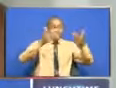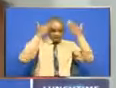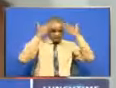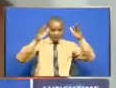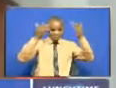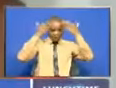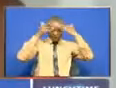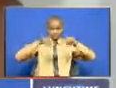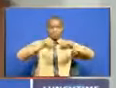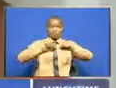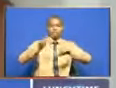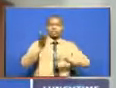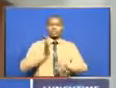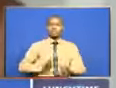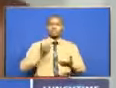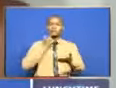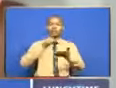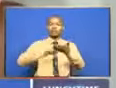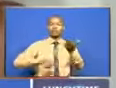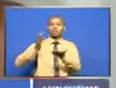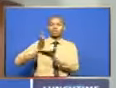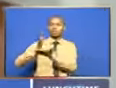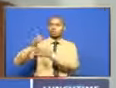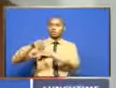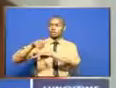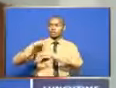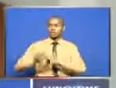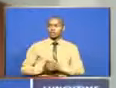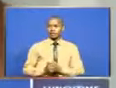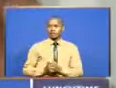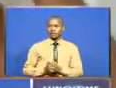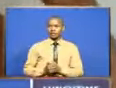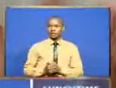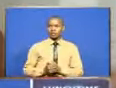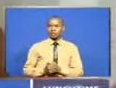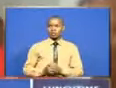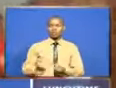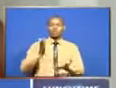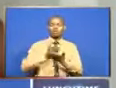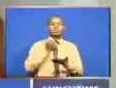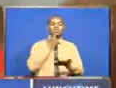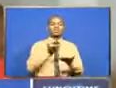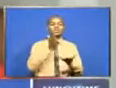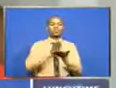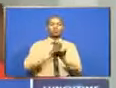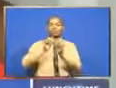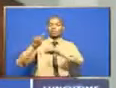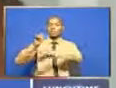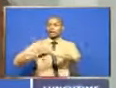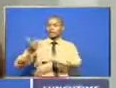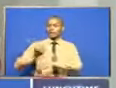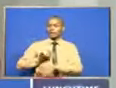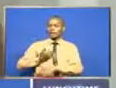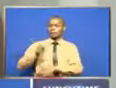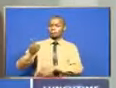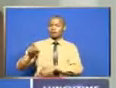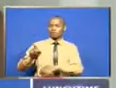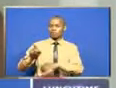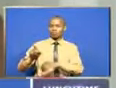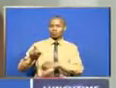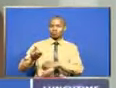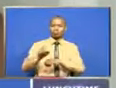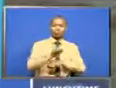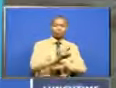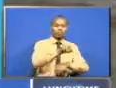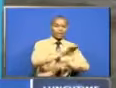kenye walisema, wao ni watumwa tu. As in, wanatumwa from this station wachukwe msichana hii point, wampeleke